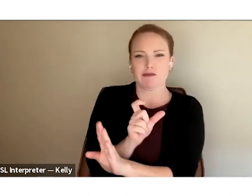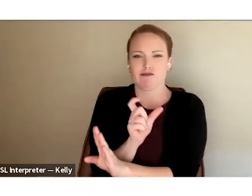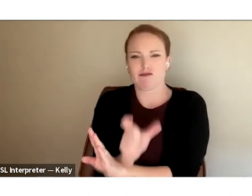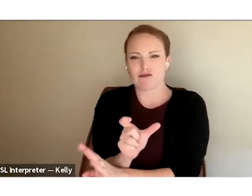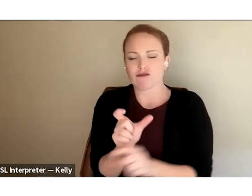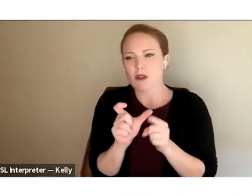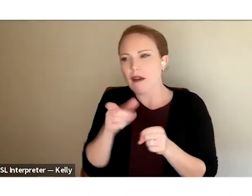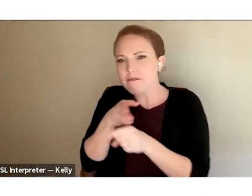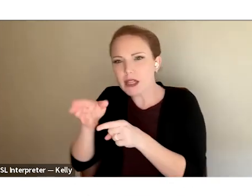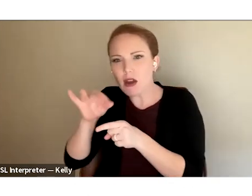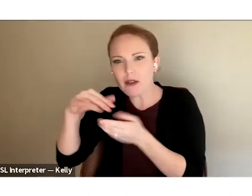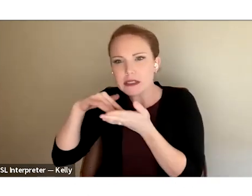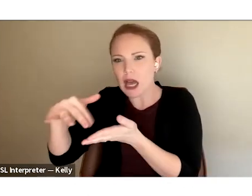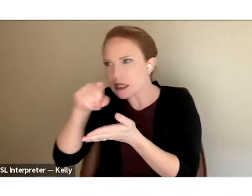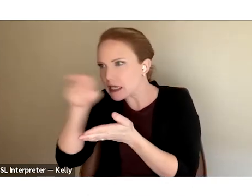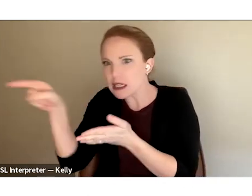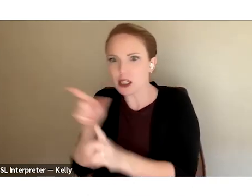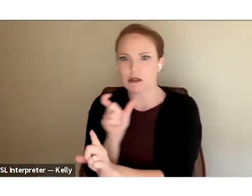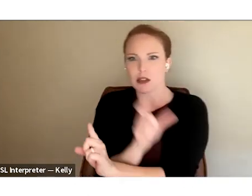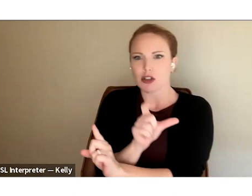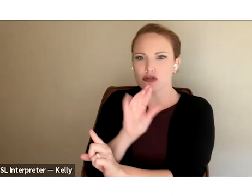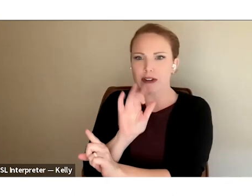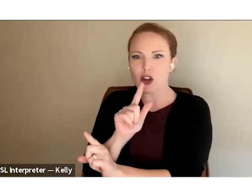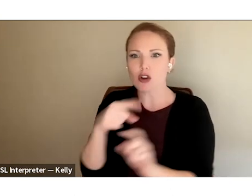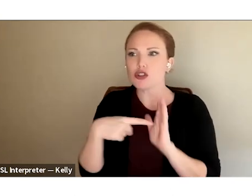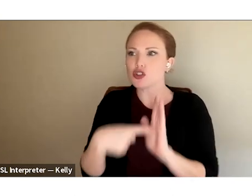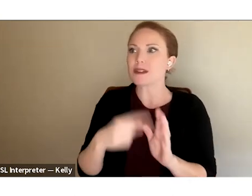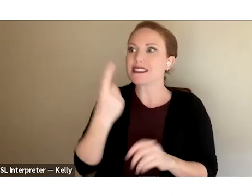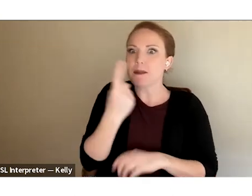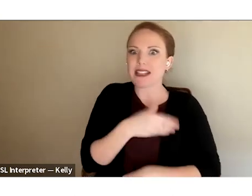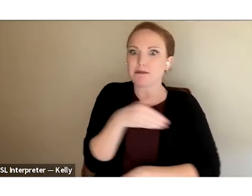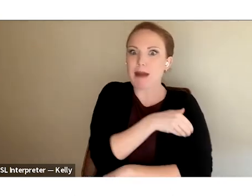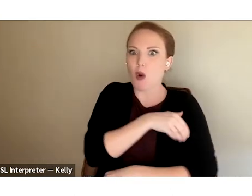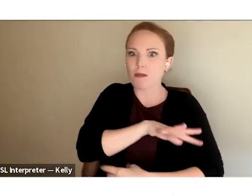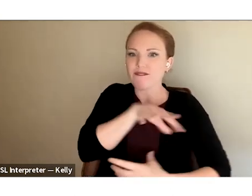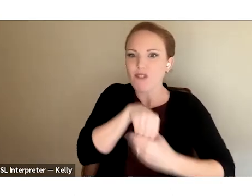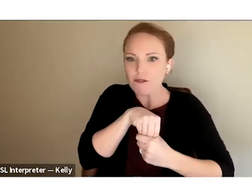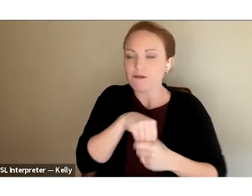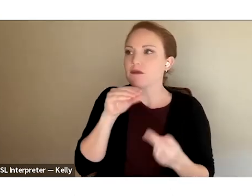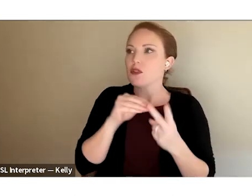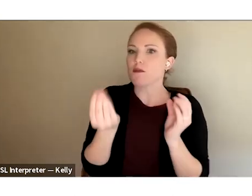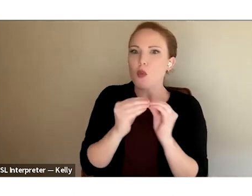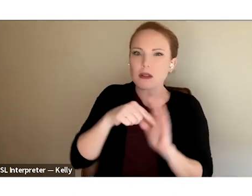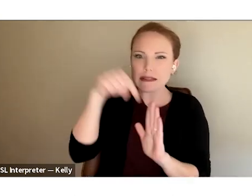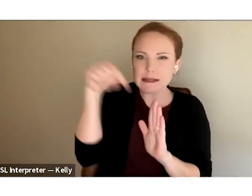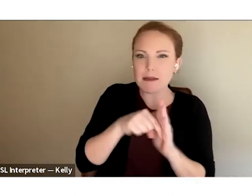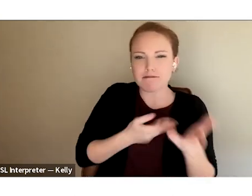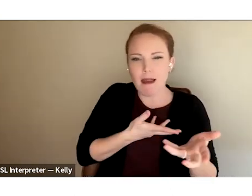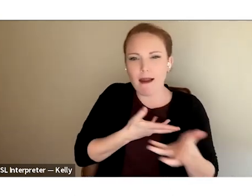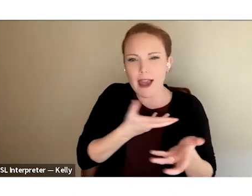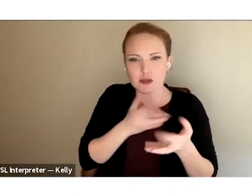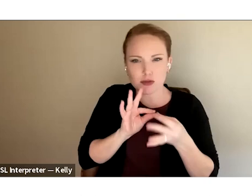to indicate that there is a power analysis, that there is a deeper engagement around those